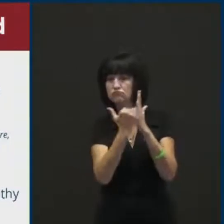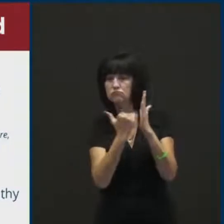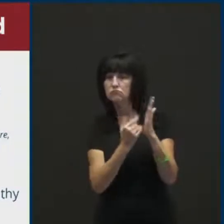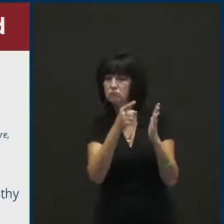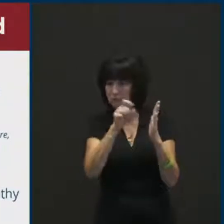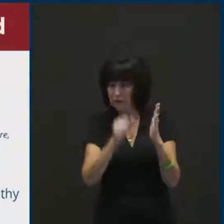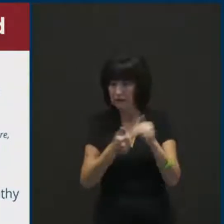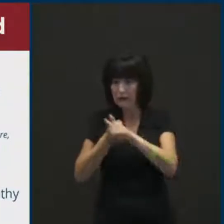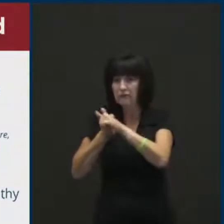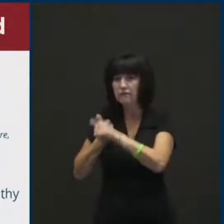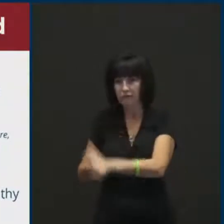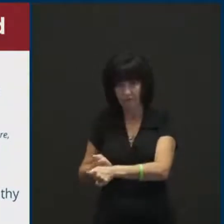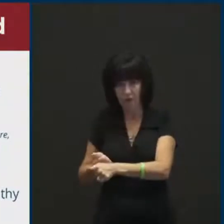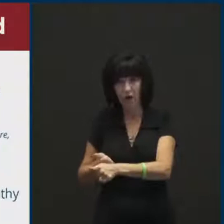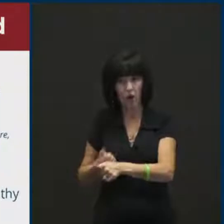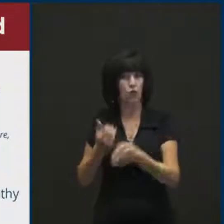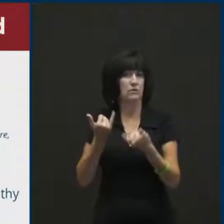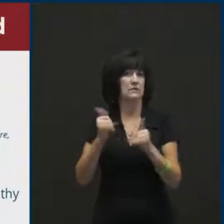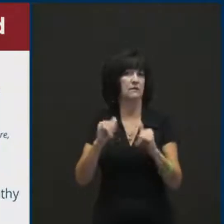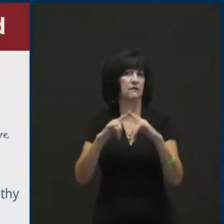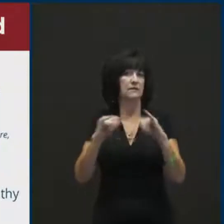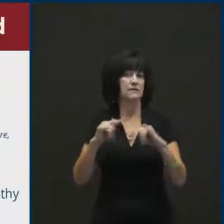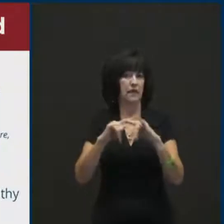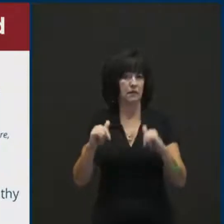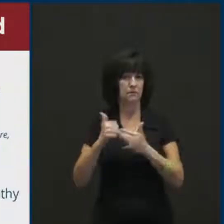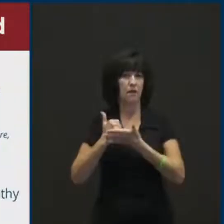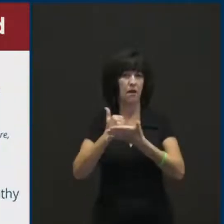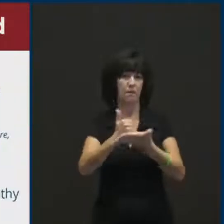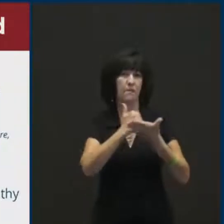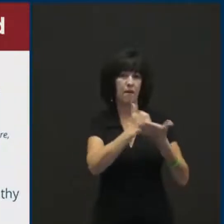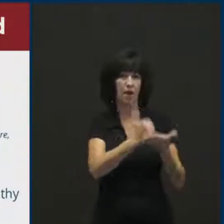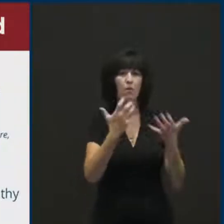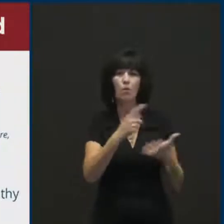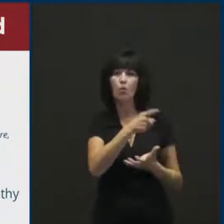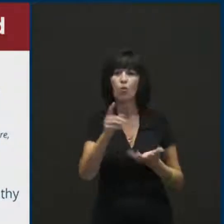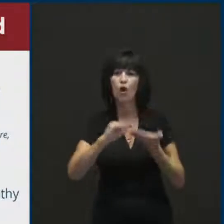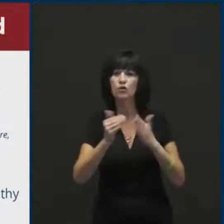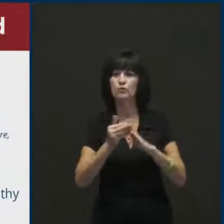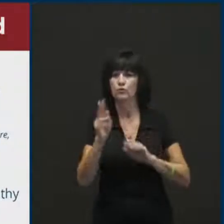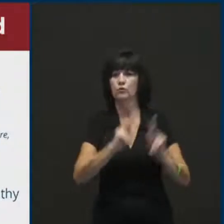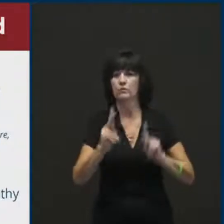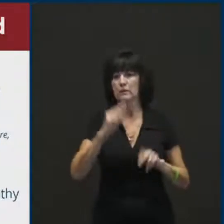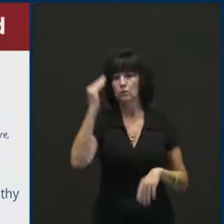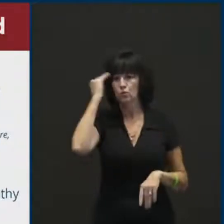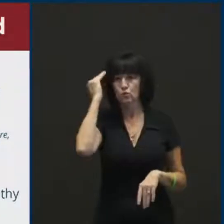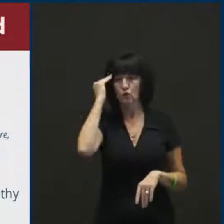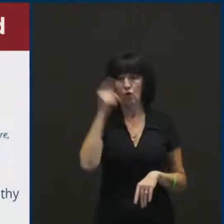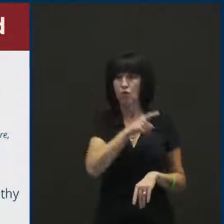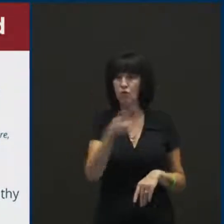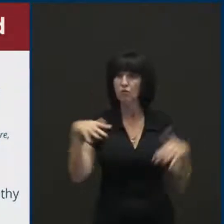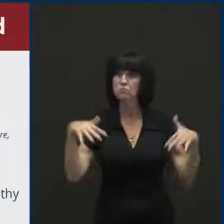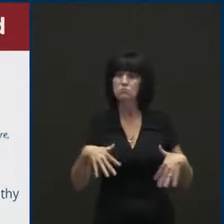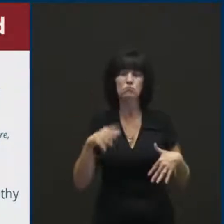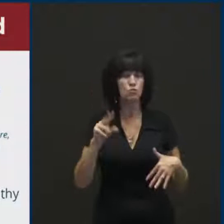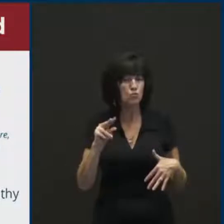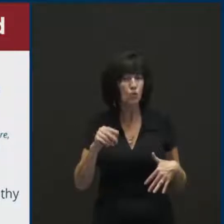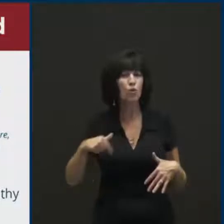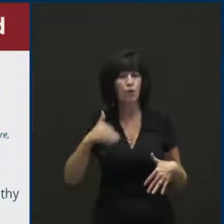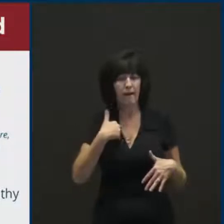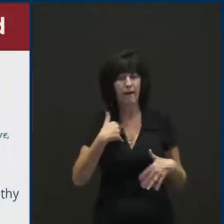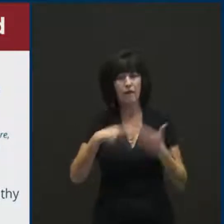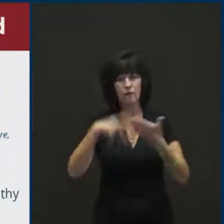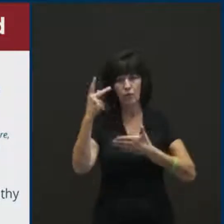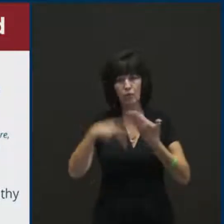so that communities know that this is a source of funding for them. And due to the fact that we've already seen roughly $10 million of funding